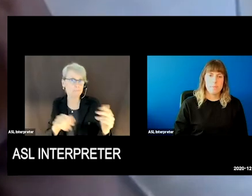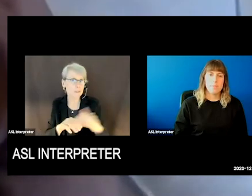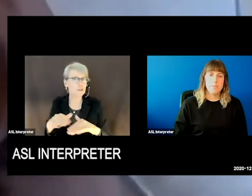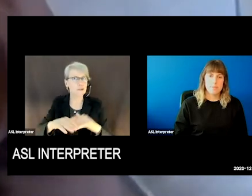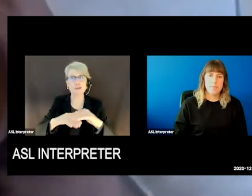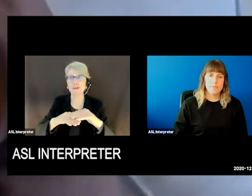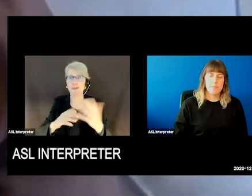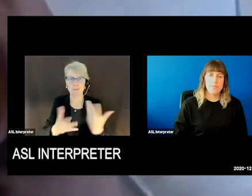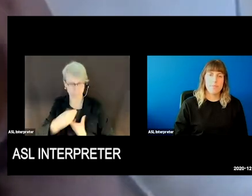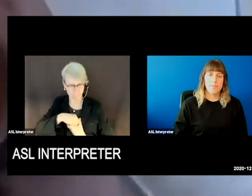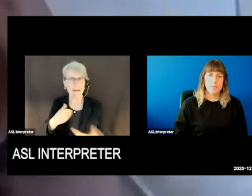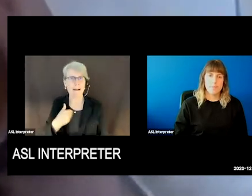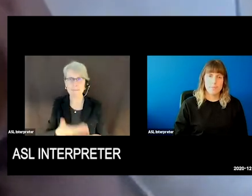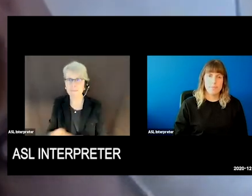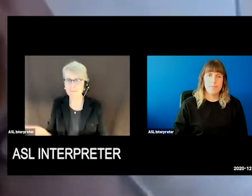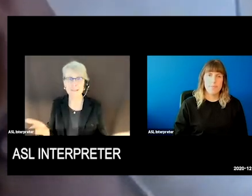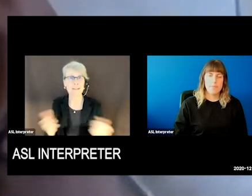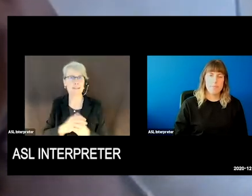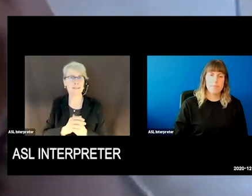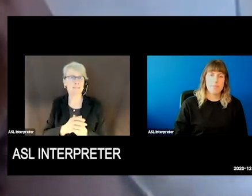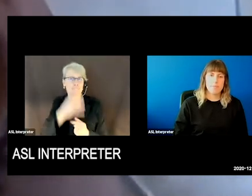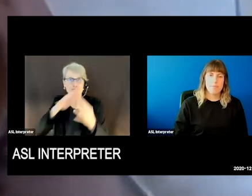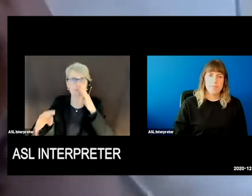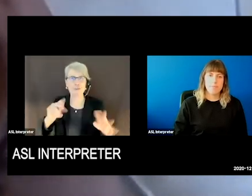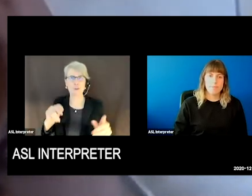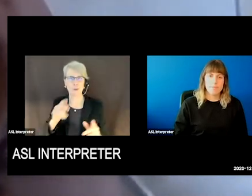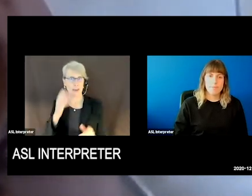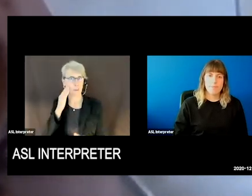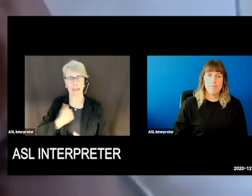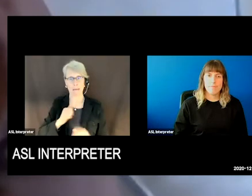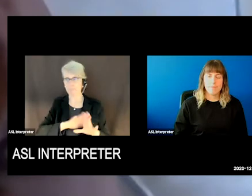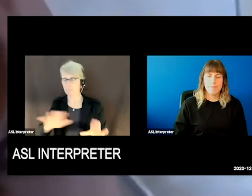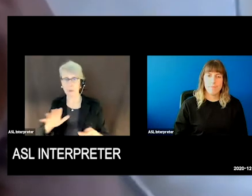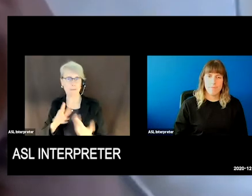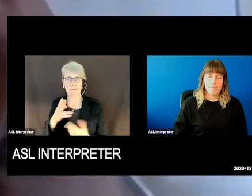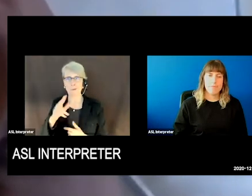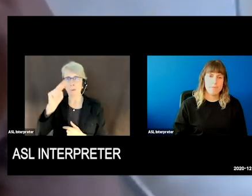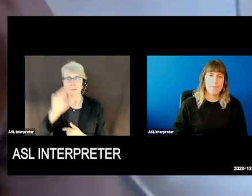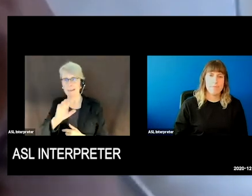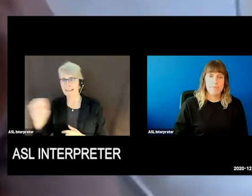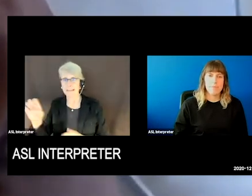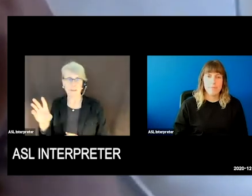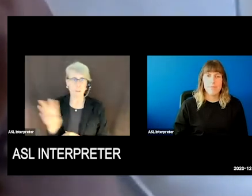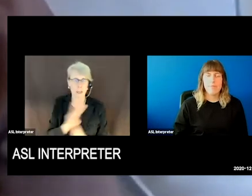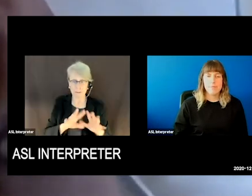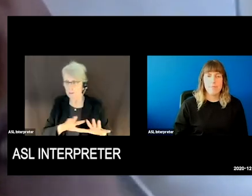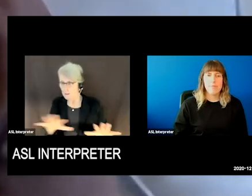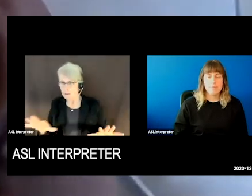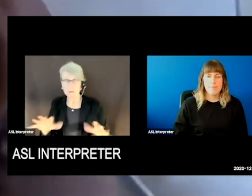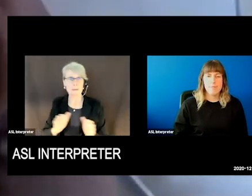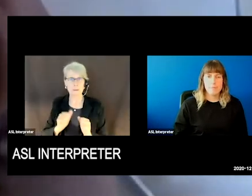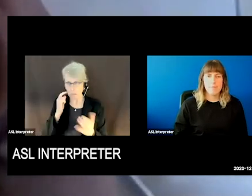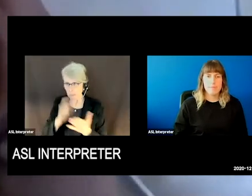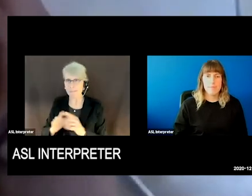have that transcend these regional differences and branches of responsibility